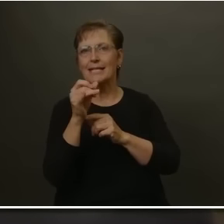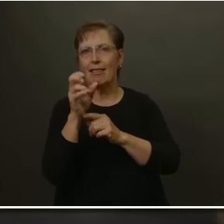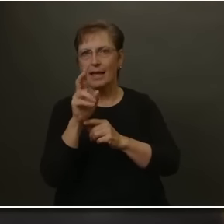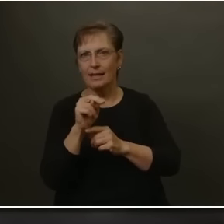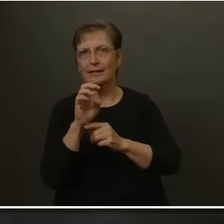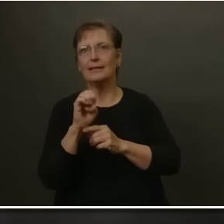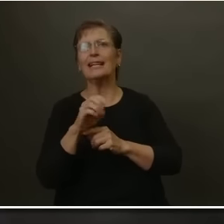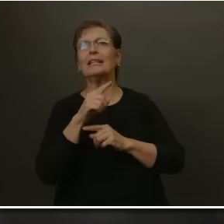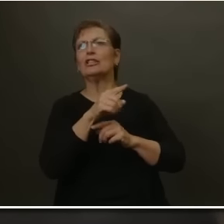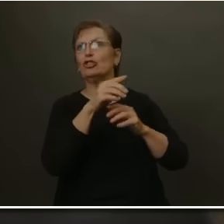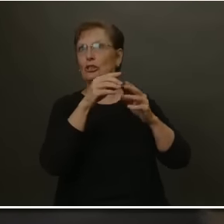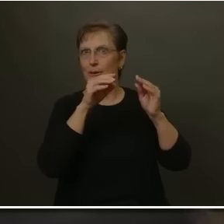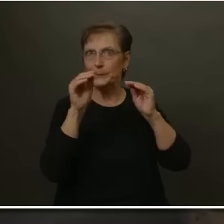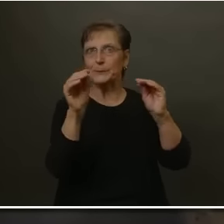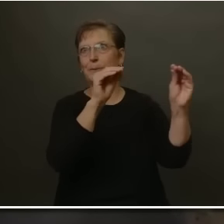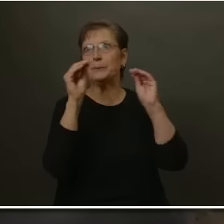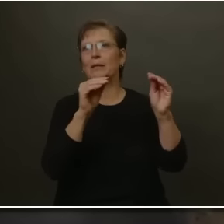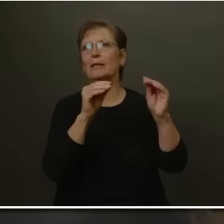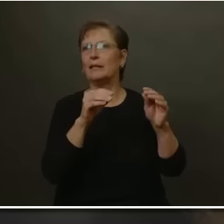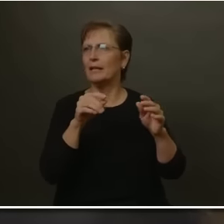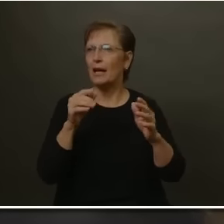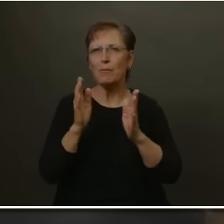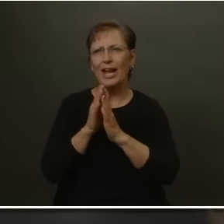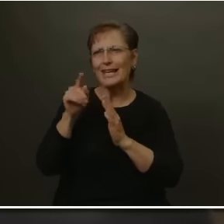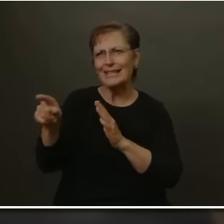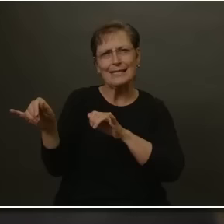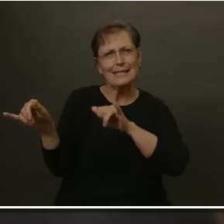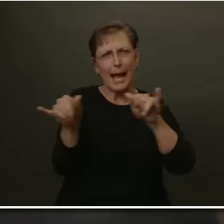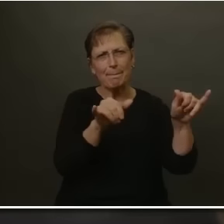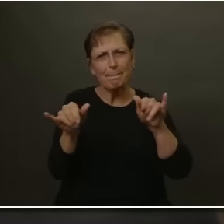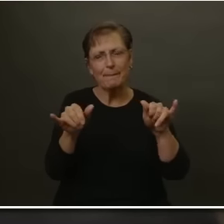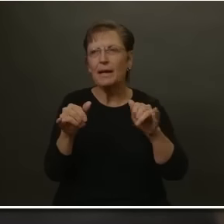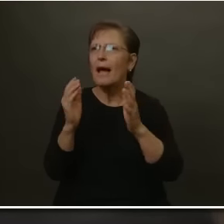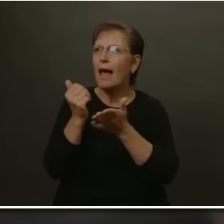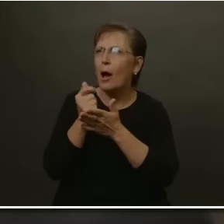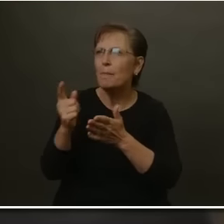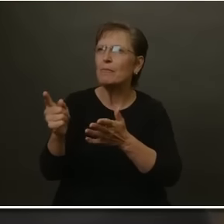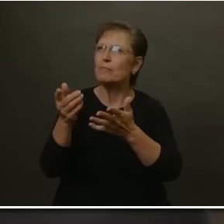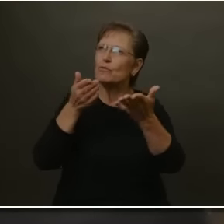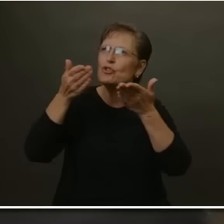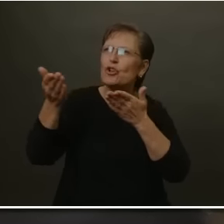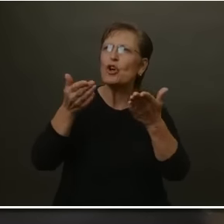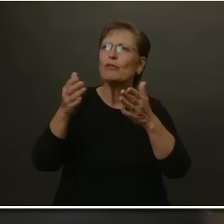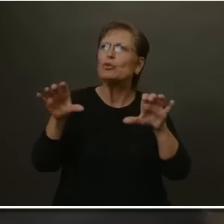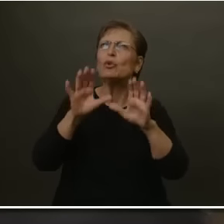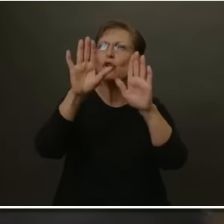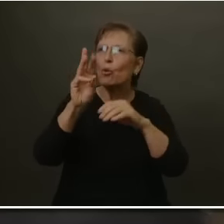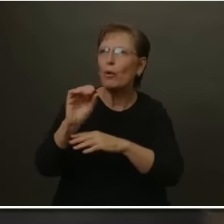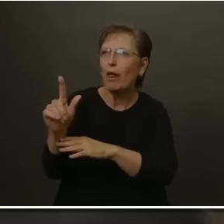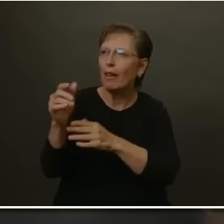Help him to seek and do your will so that the world will know that he loves and follows